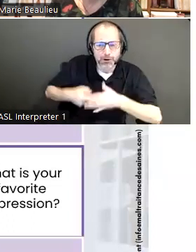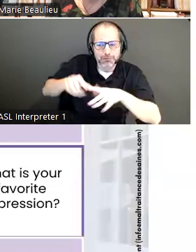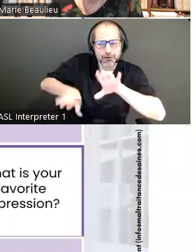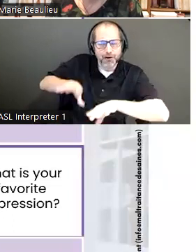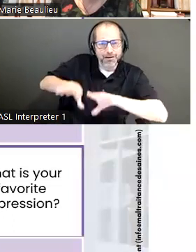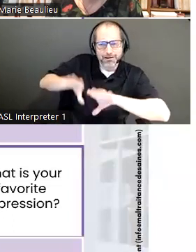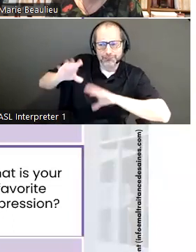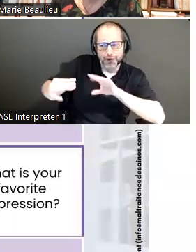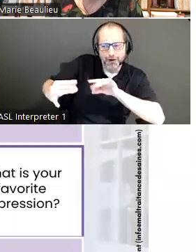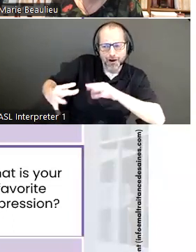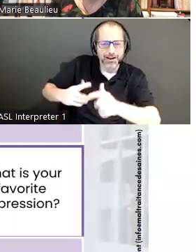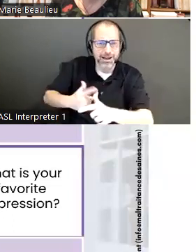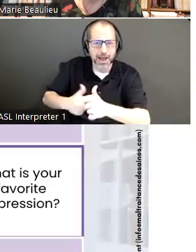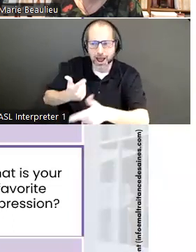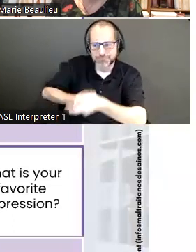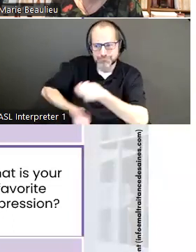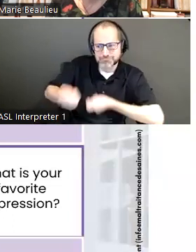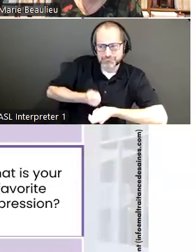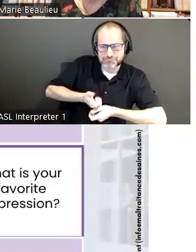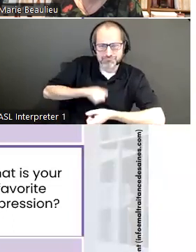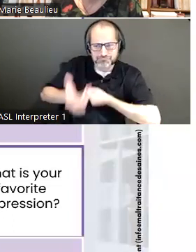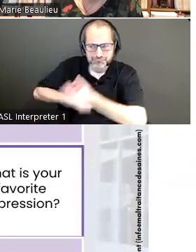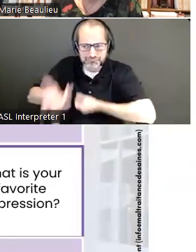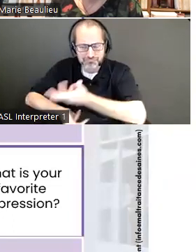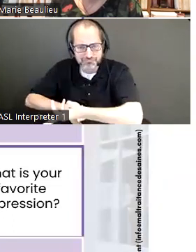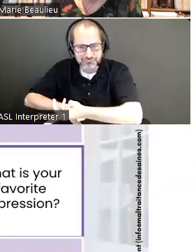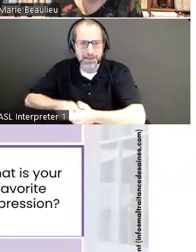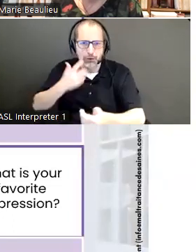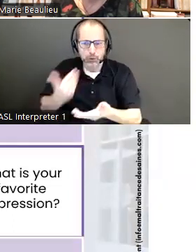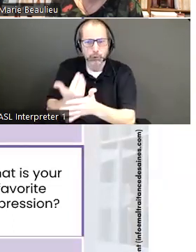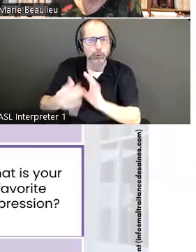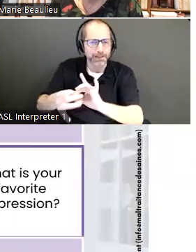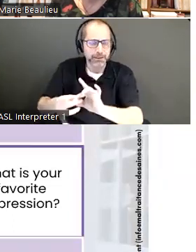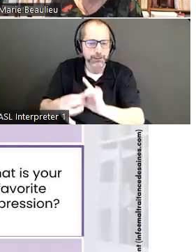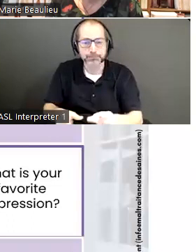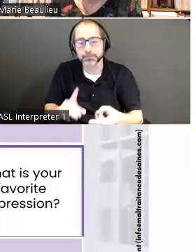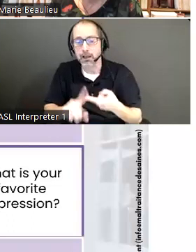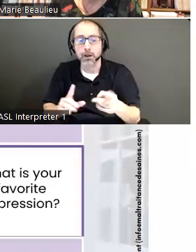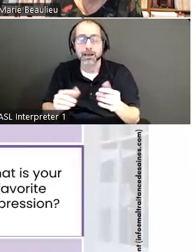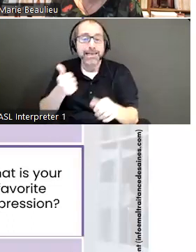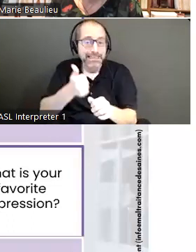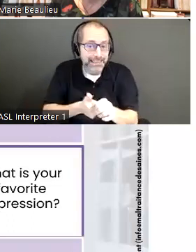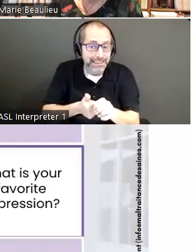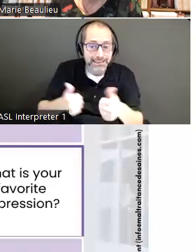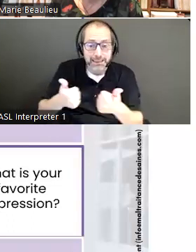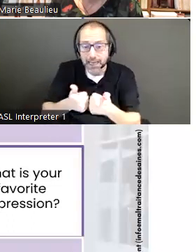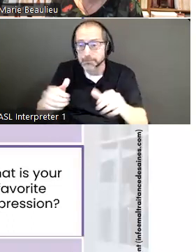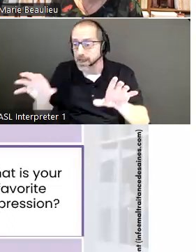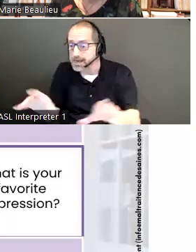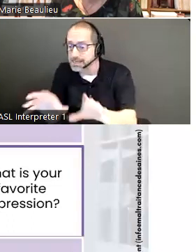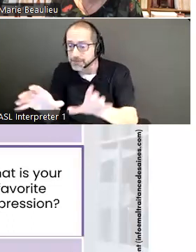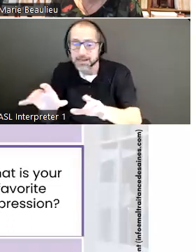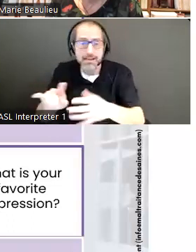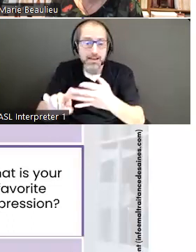other better. So they can create new relations. In the program, each activity is accompanied with a